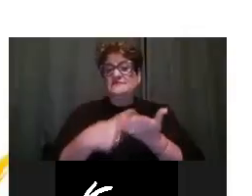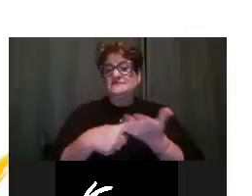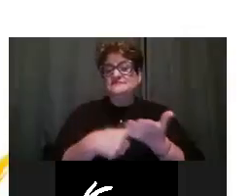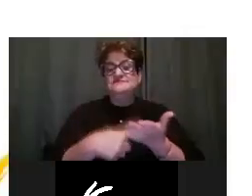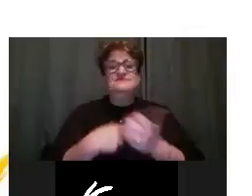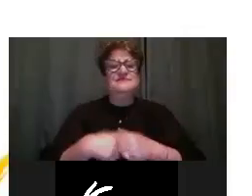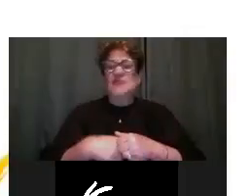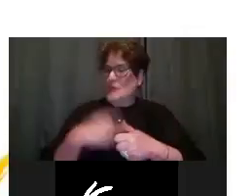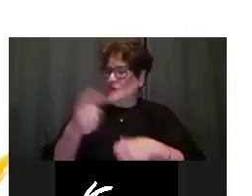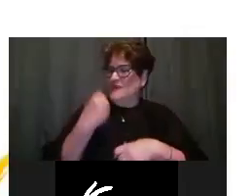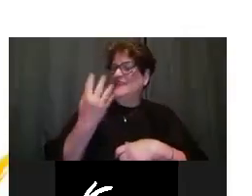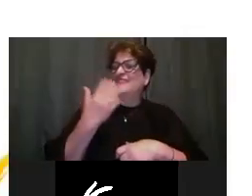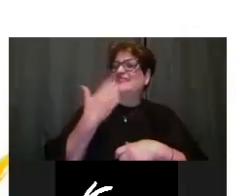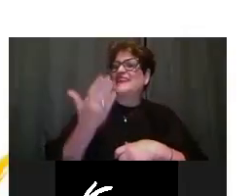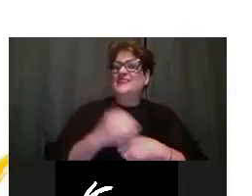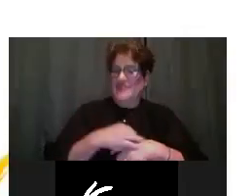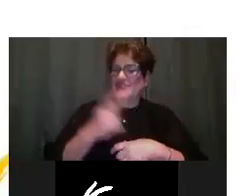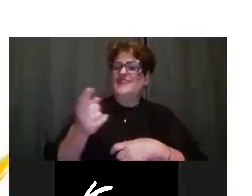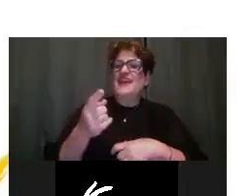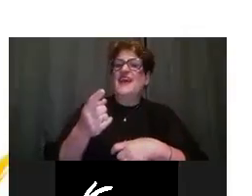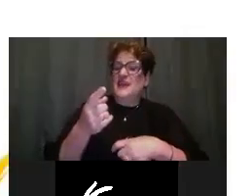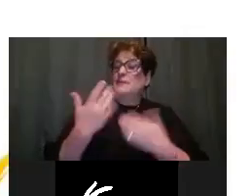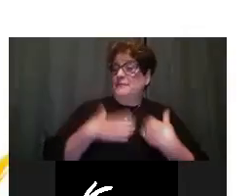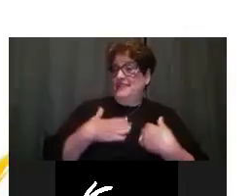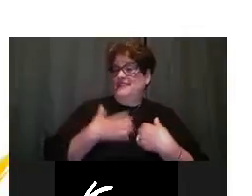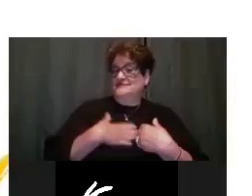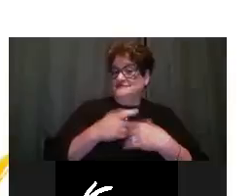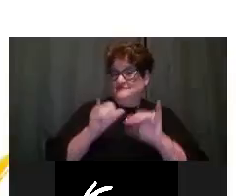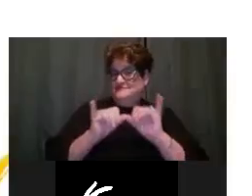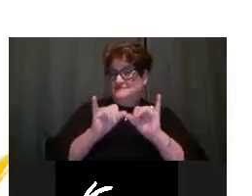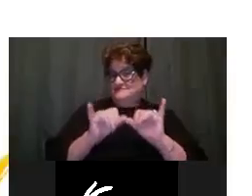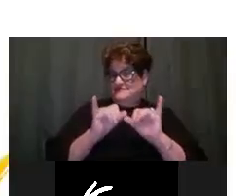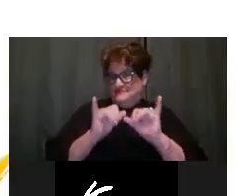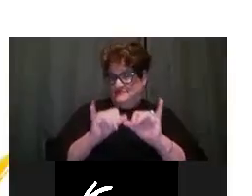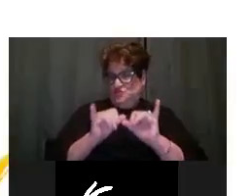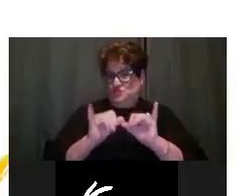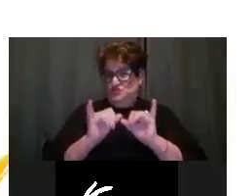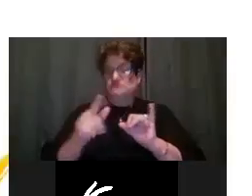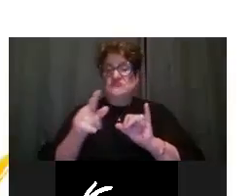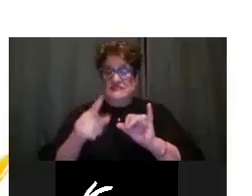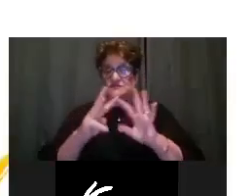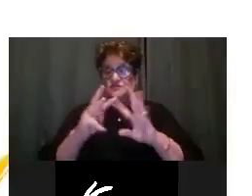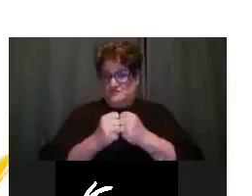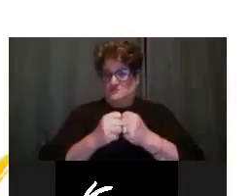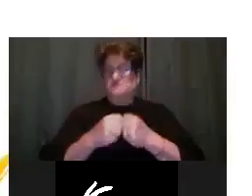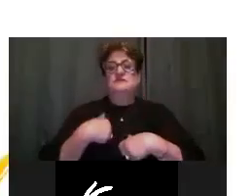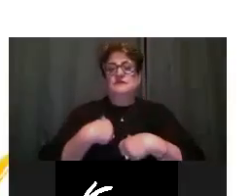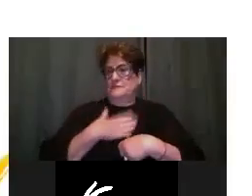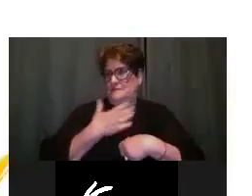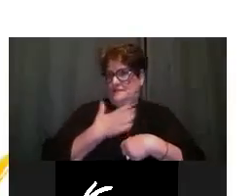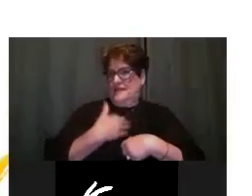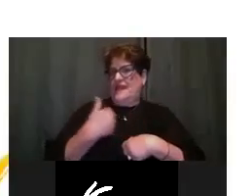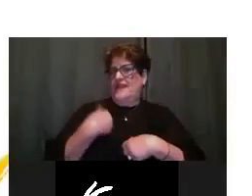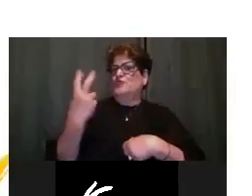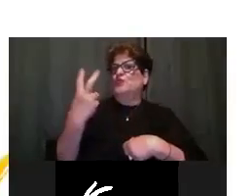Ruben and Imani. Please stay with us. And we're really excited about the fact that we have some additional panelists with us.